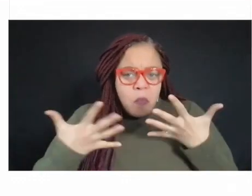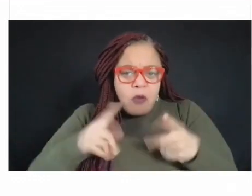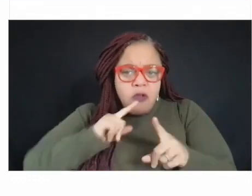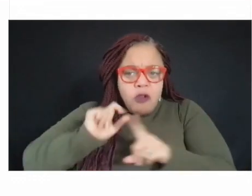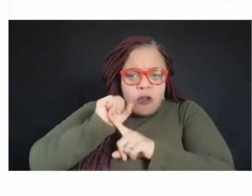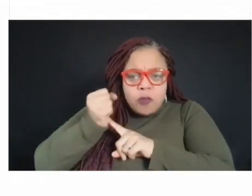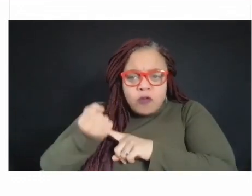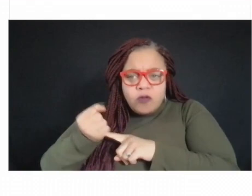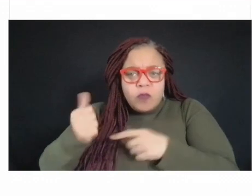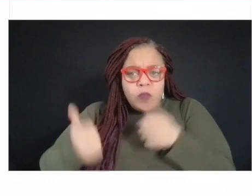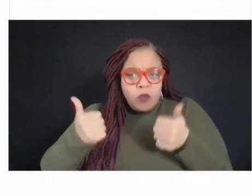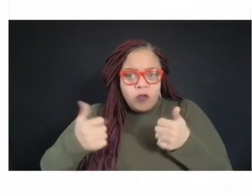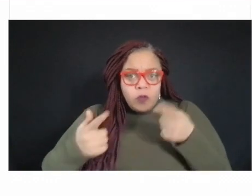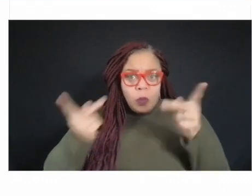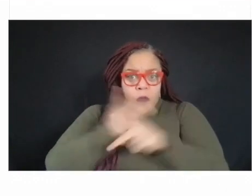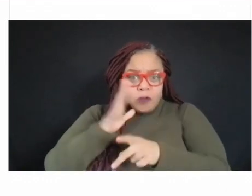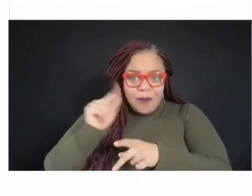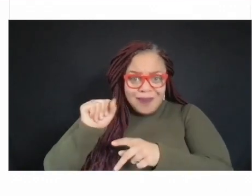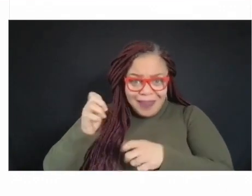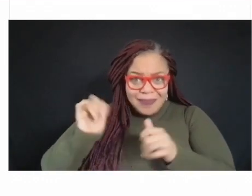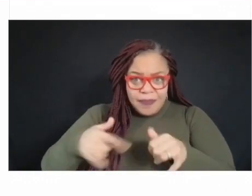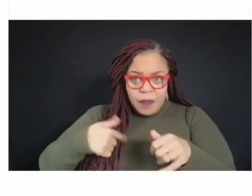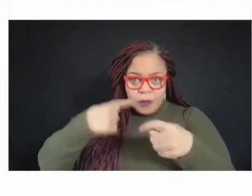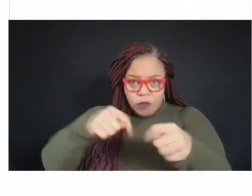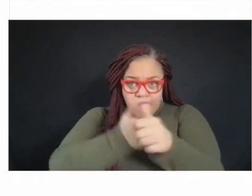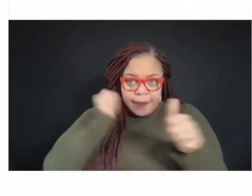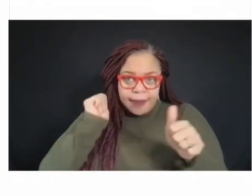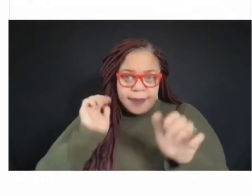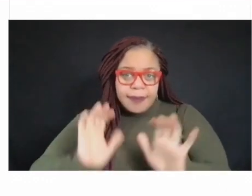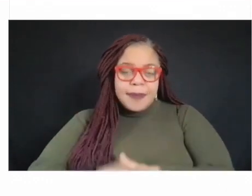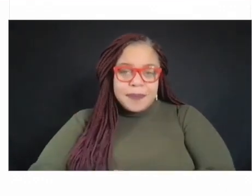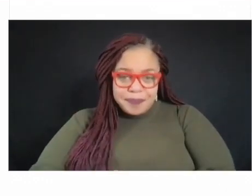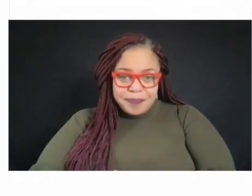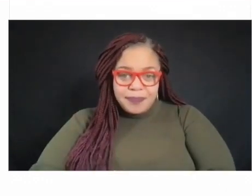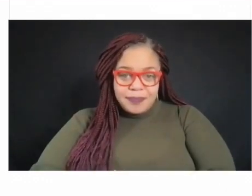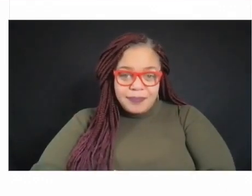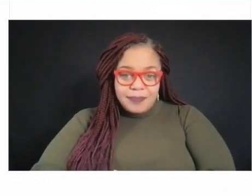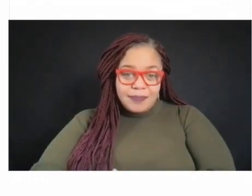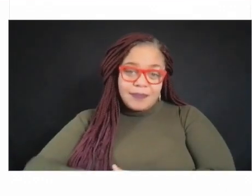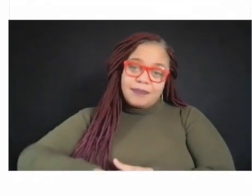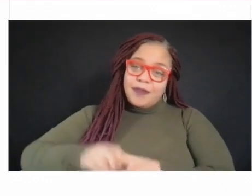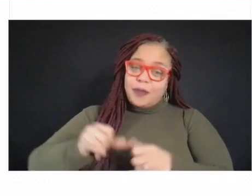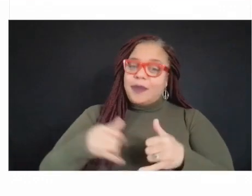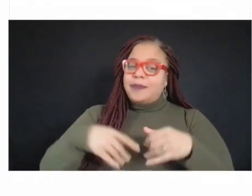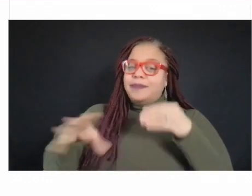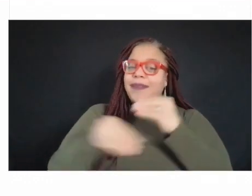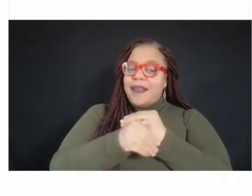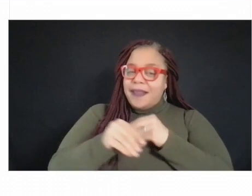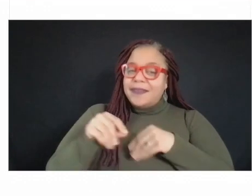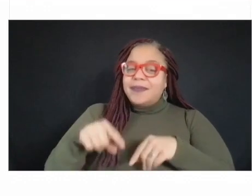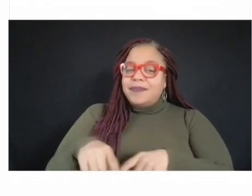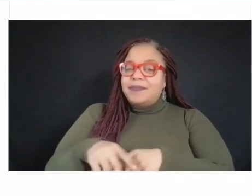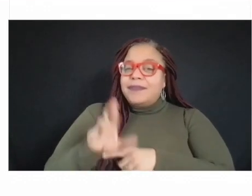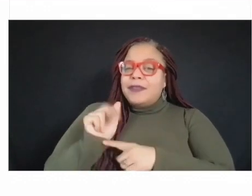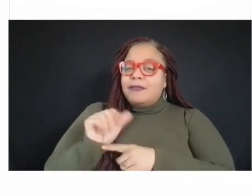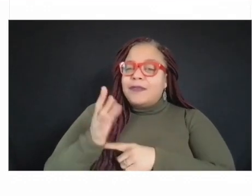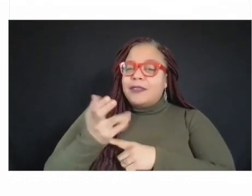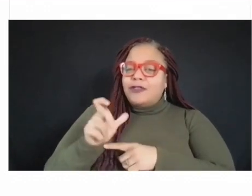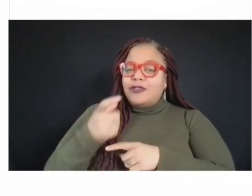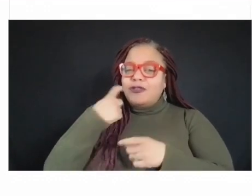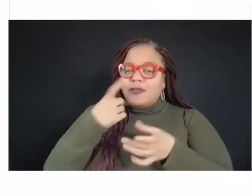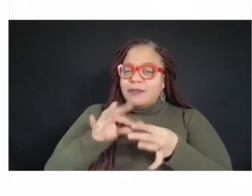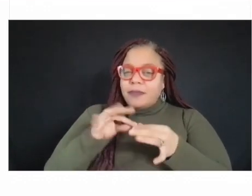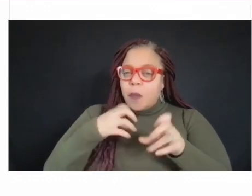avoided. Yeah, I'm going to jump in as well. Rachel, just to point out, we have to meet people where they are